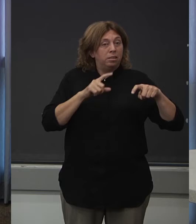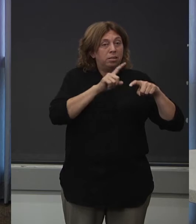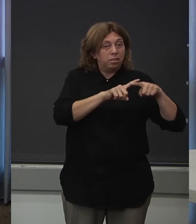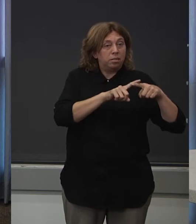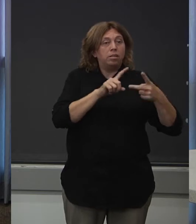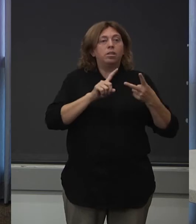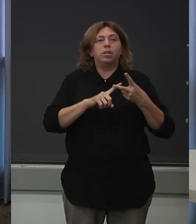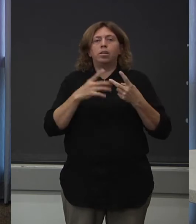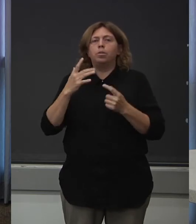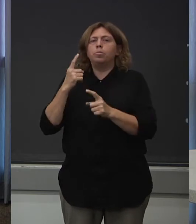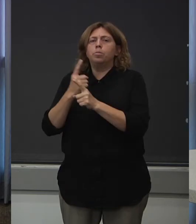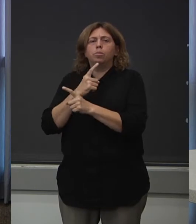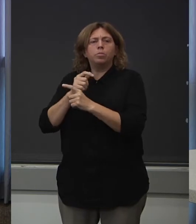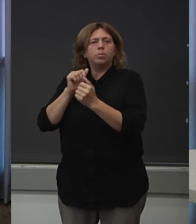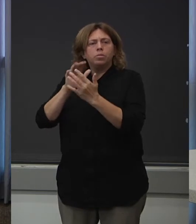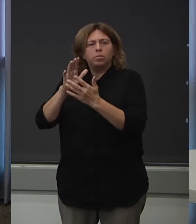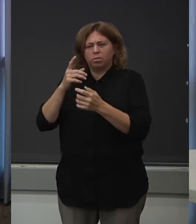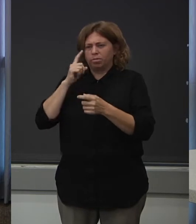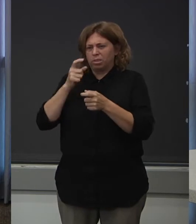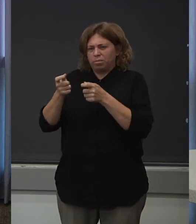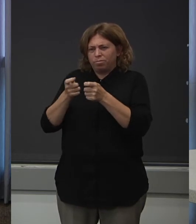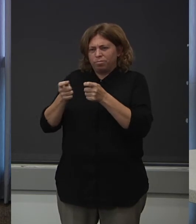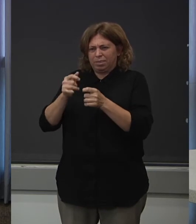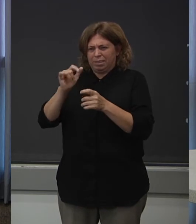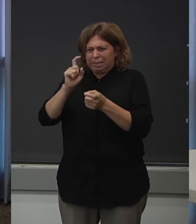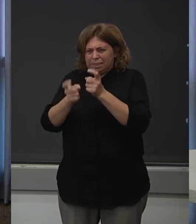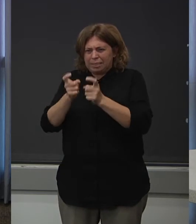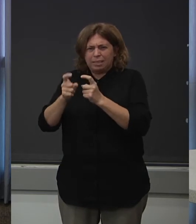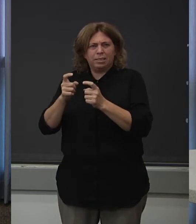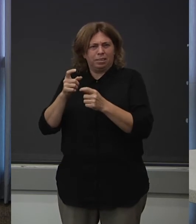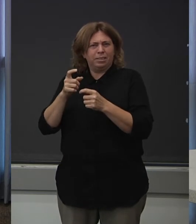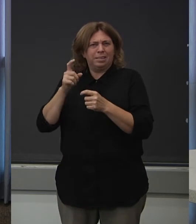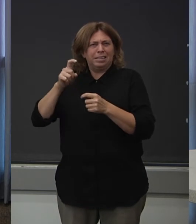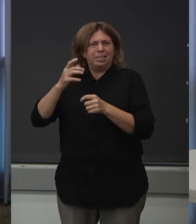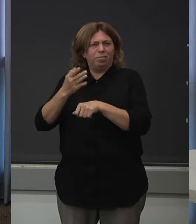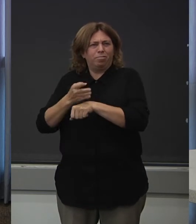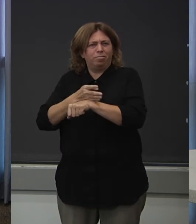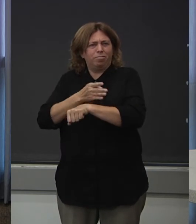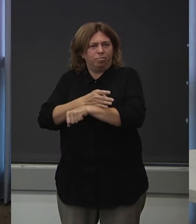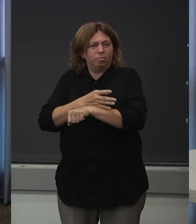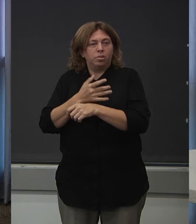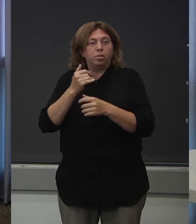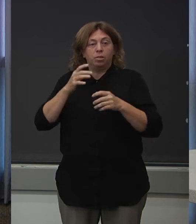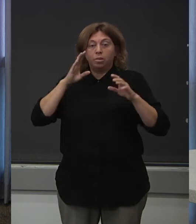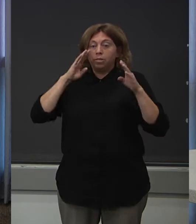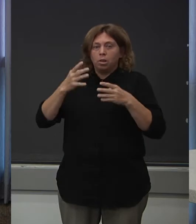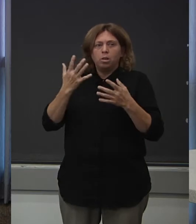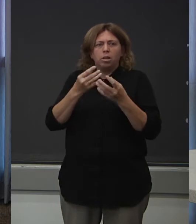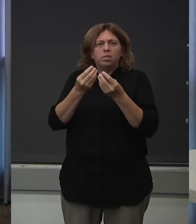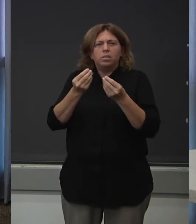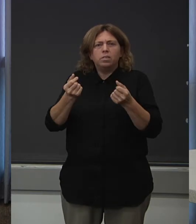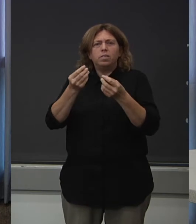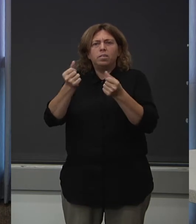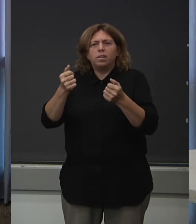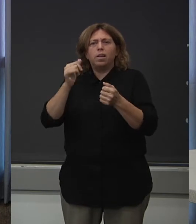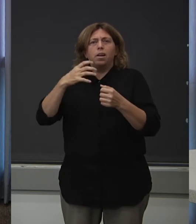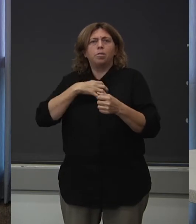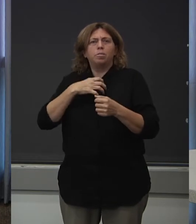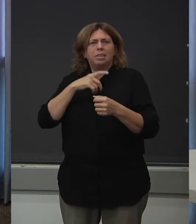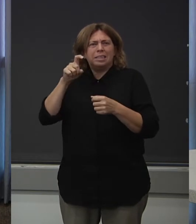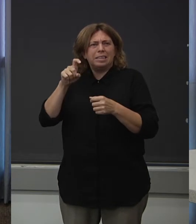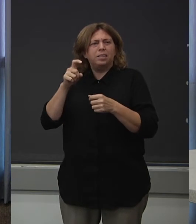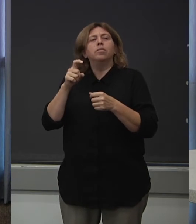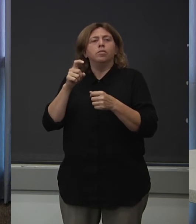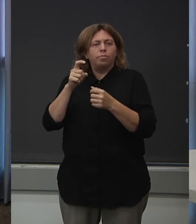sometimes changing requirements, we've really focused on resolving as many of the complaints as possible without taking any